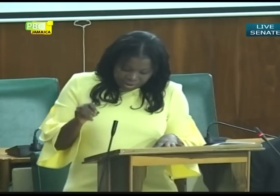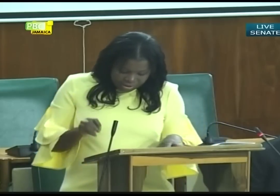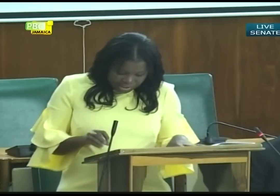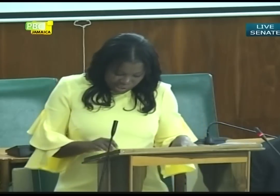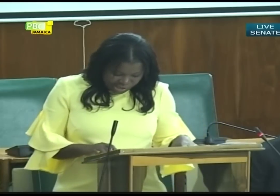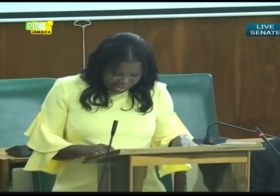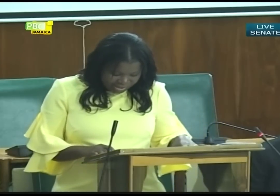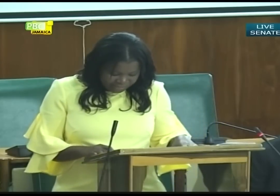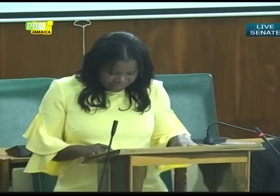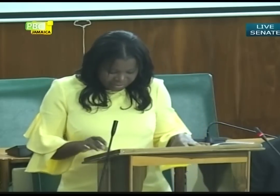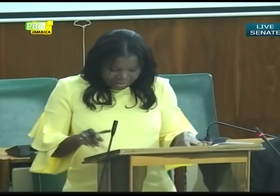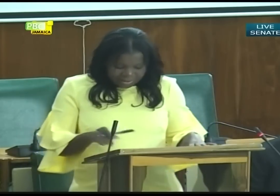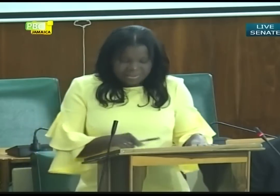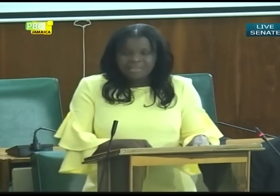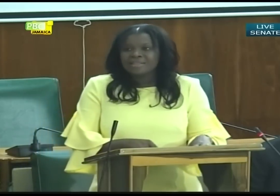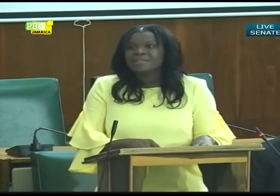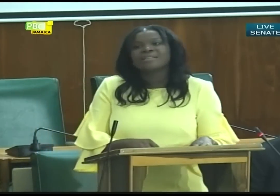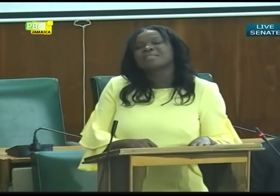second concern,